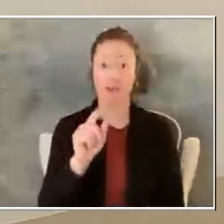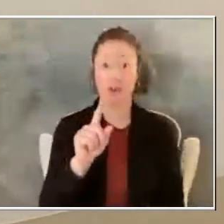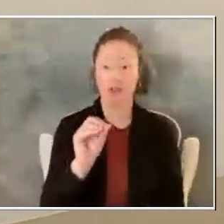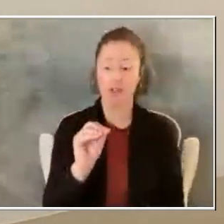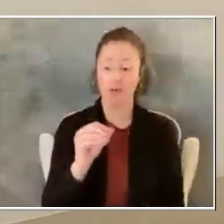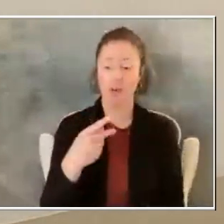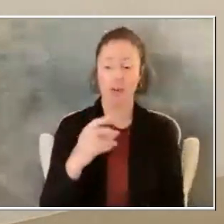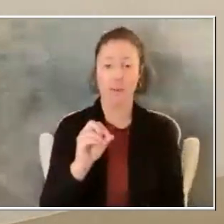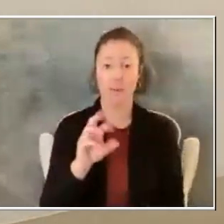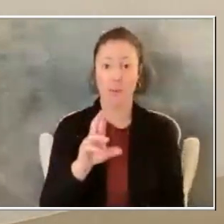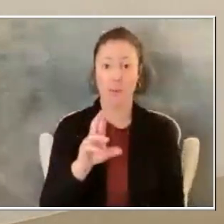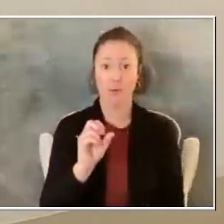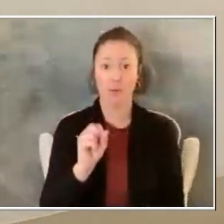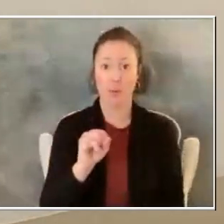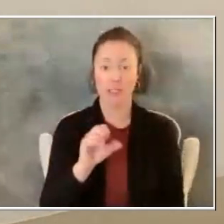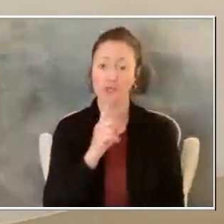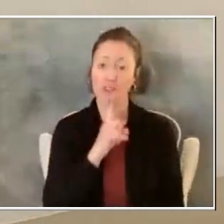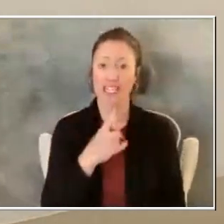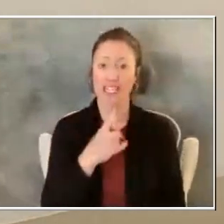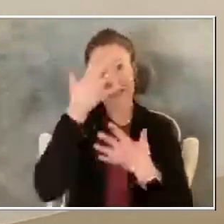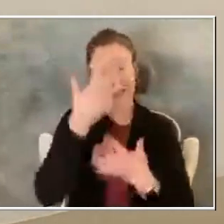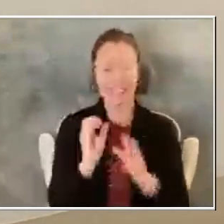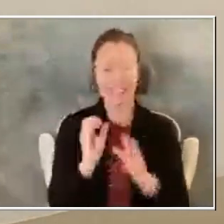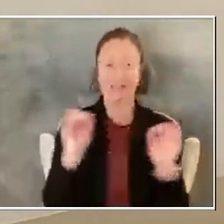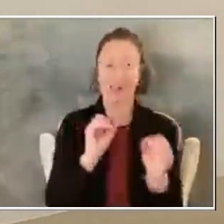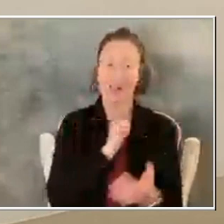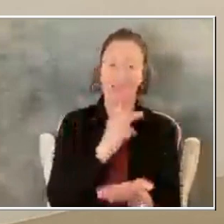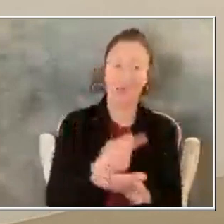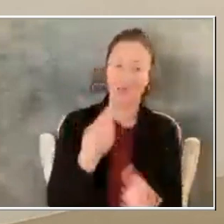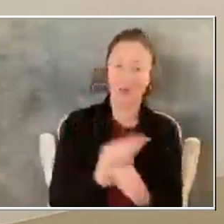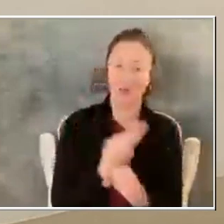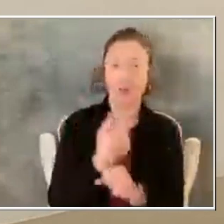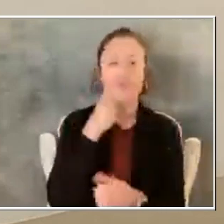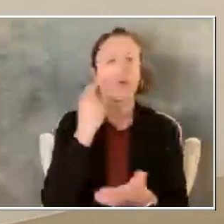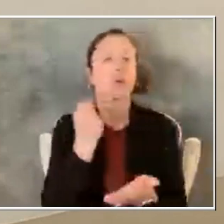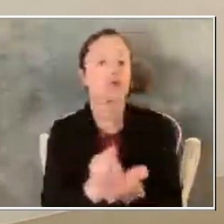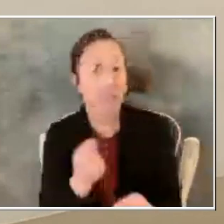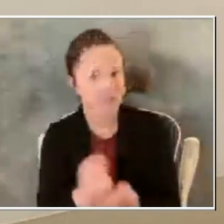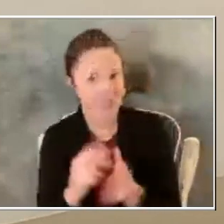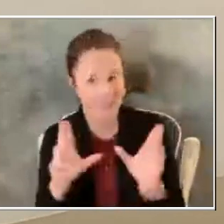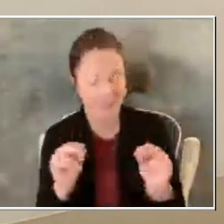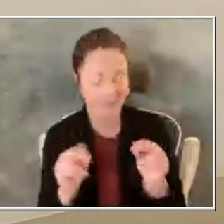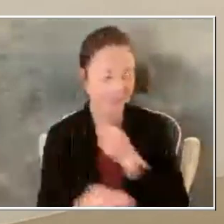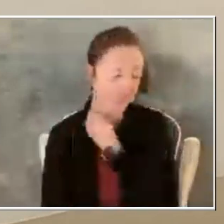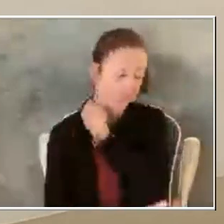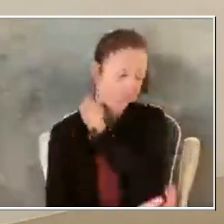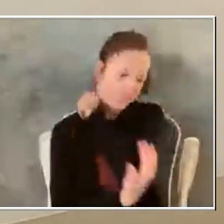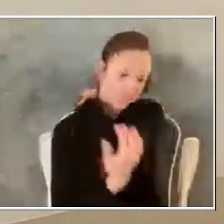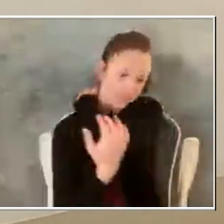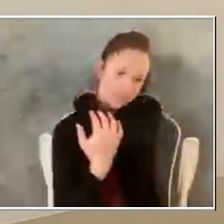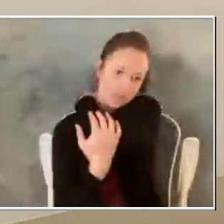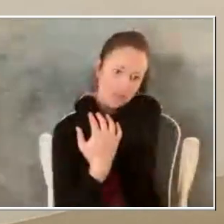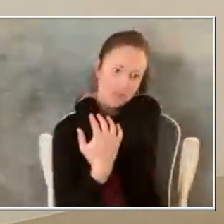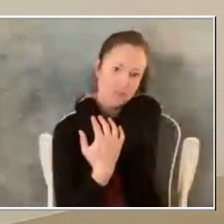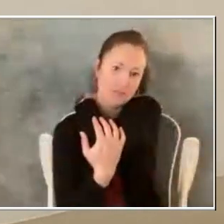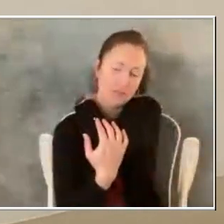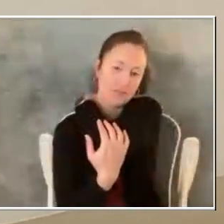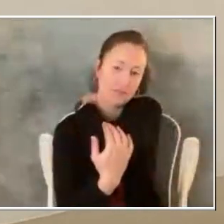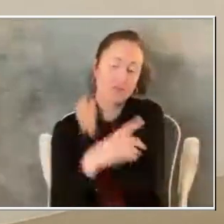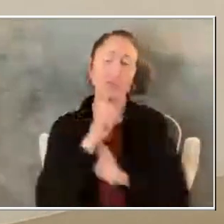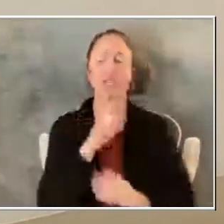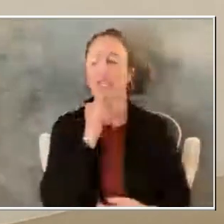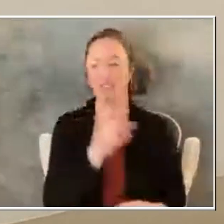there are no hormone replacement therapies that are approved or used for treatment of osteoporosis. And we don't generally consider